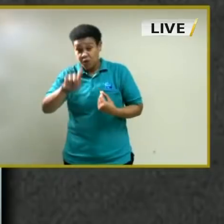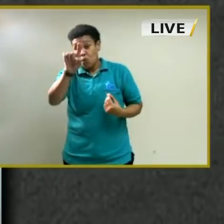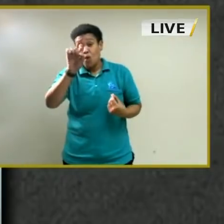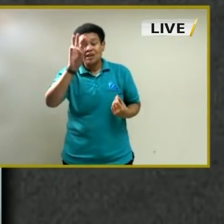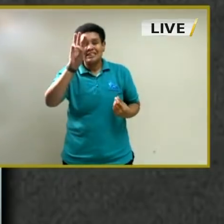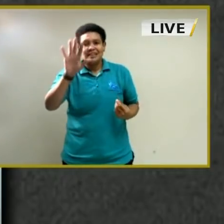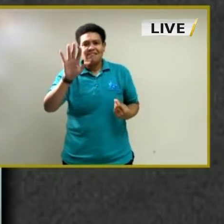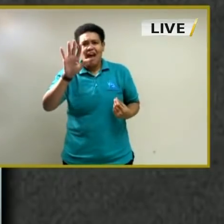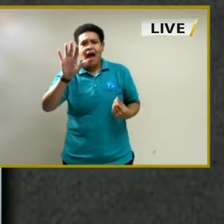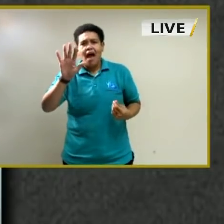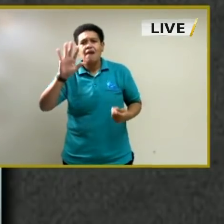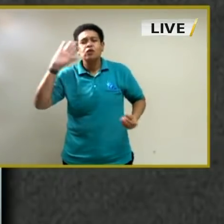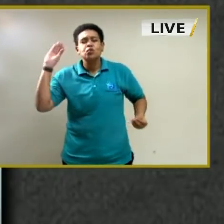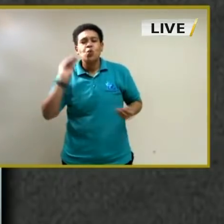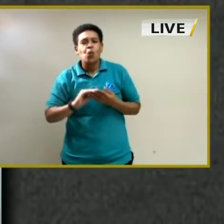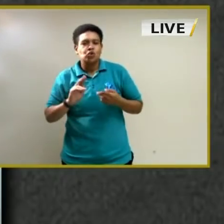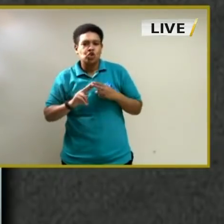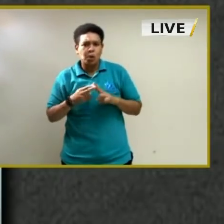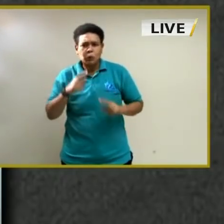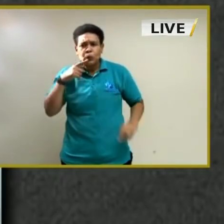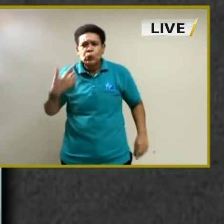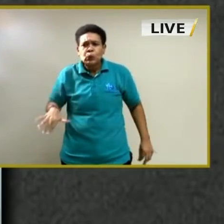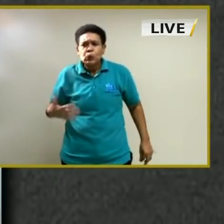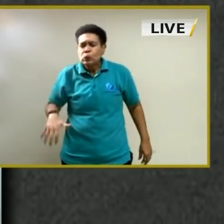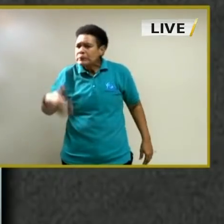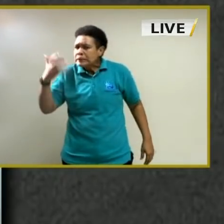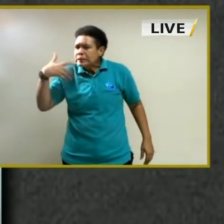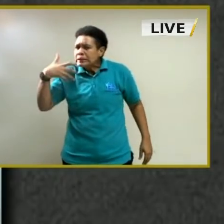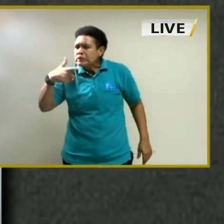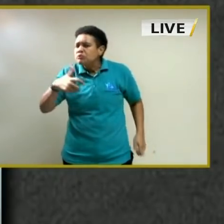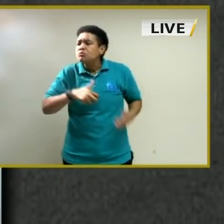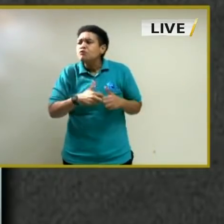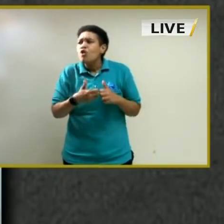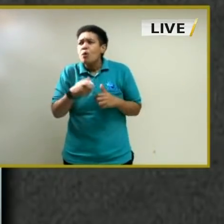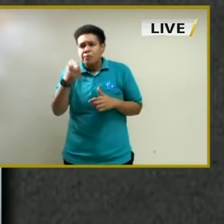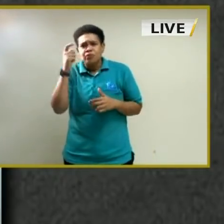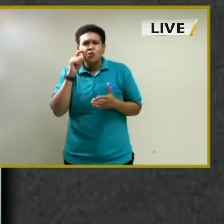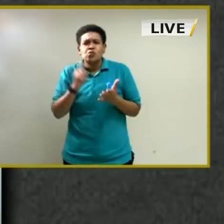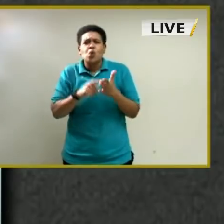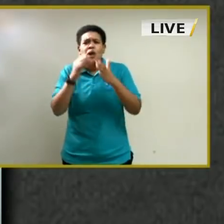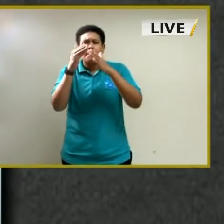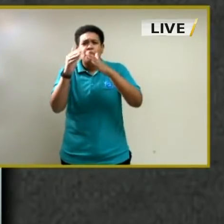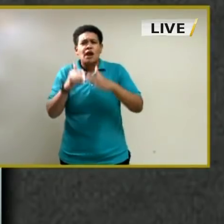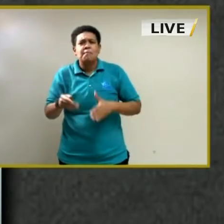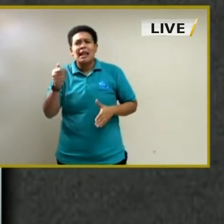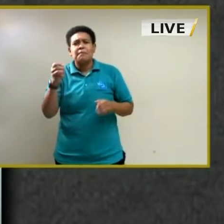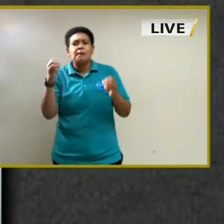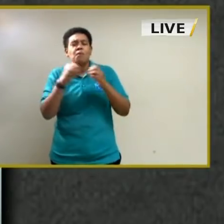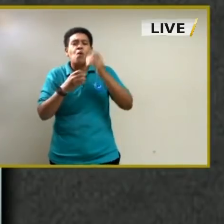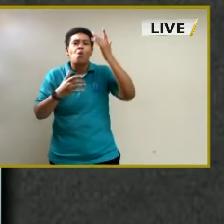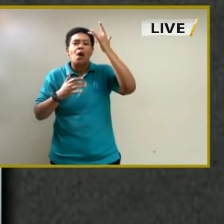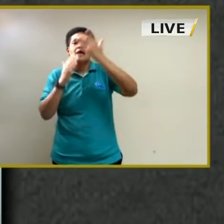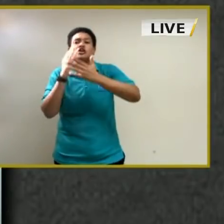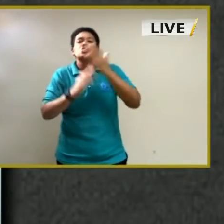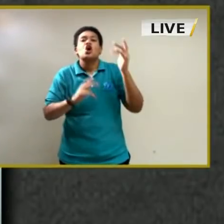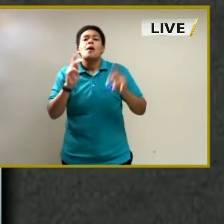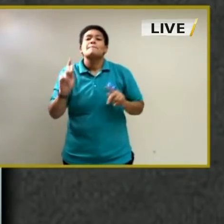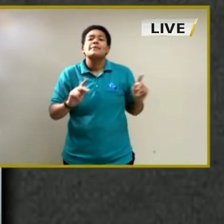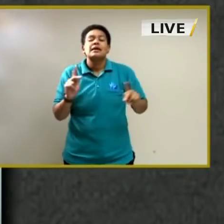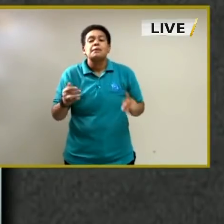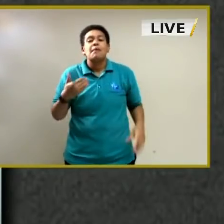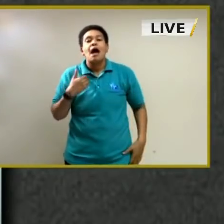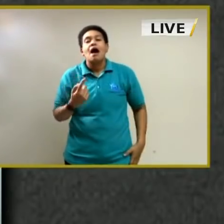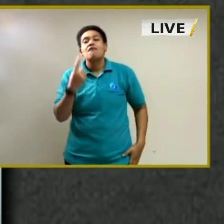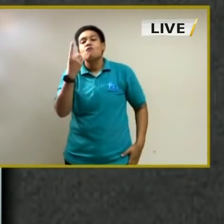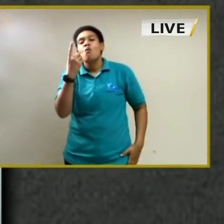165. Now, note that when I do the breakdown, it may be a little bit more because some persons may have one